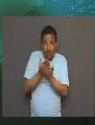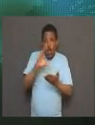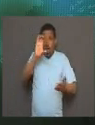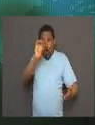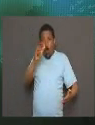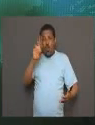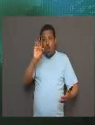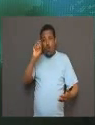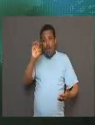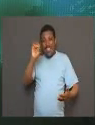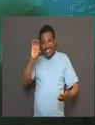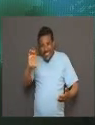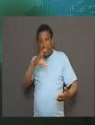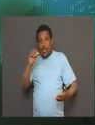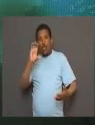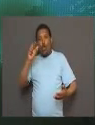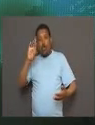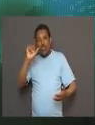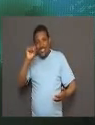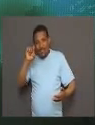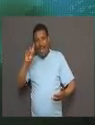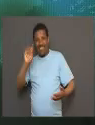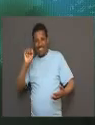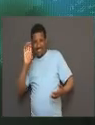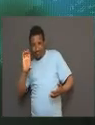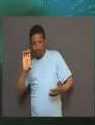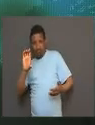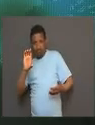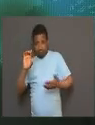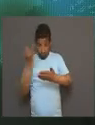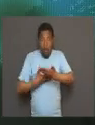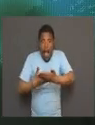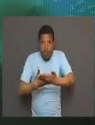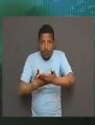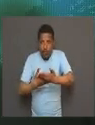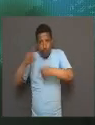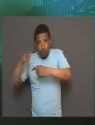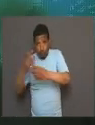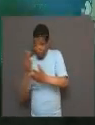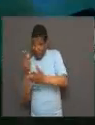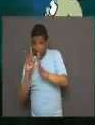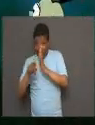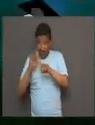and choroschematic maps. Go ahead, and I will see you shortly.